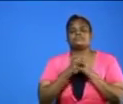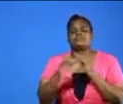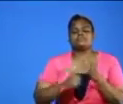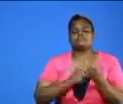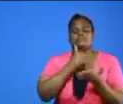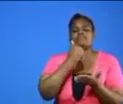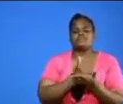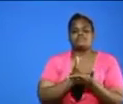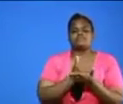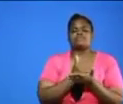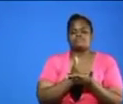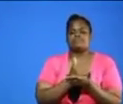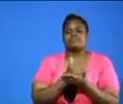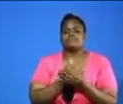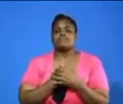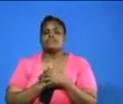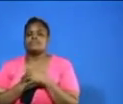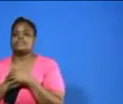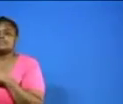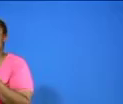As we stroll